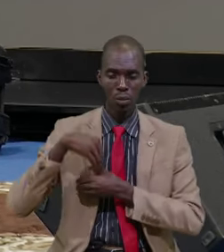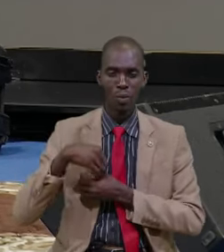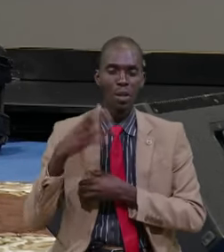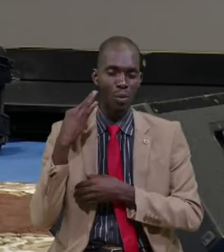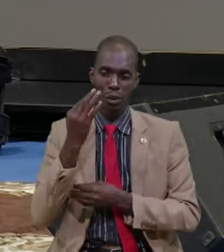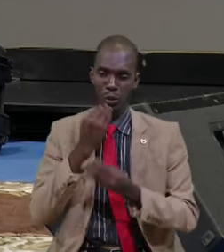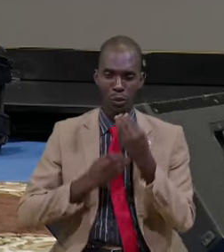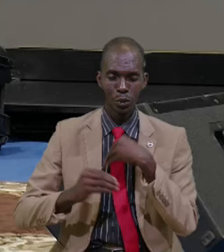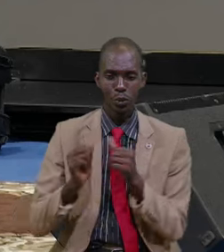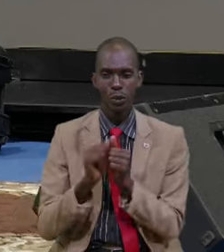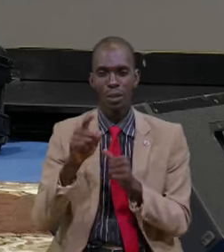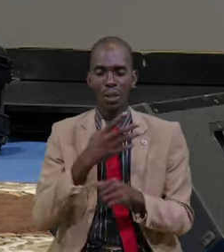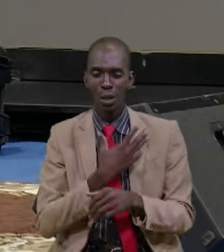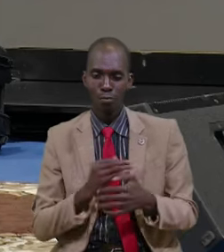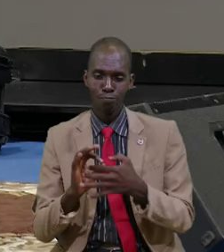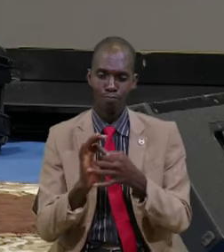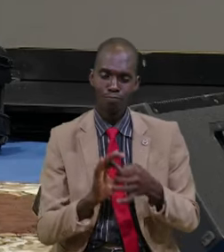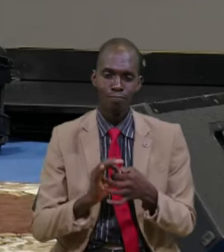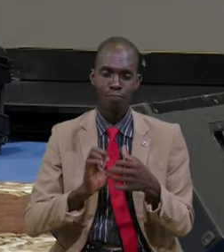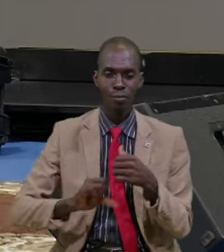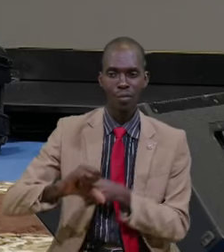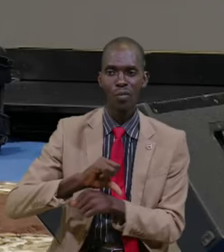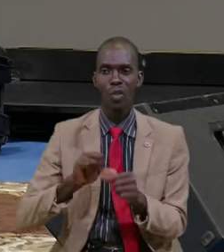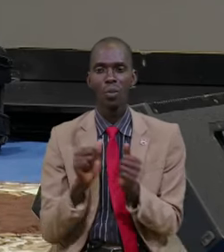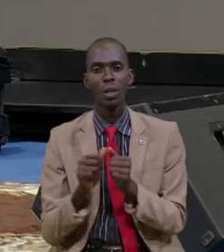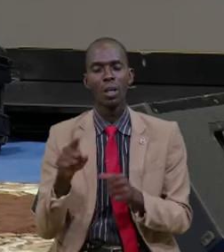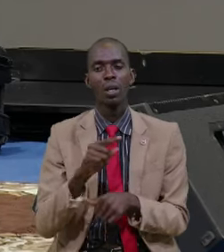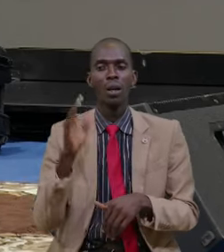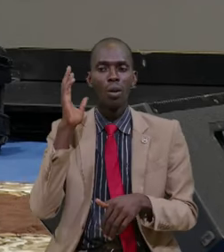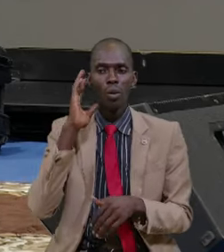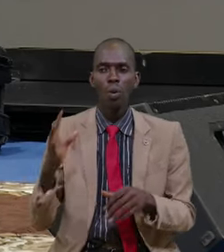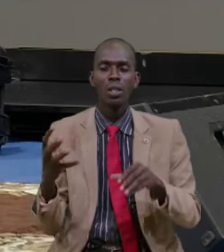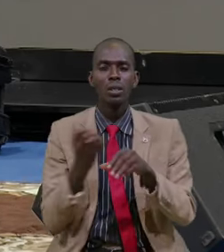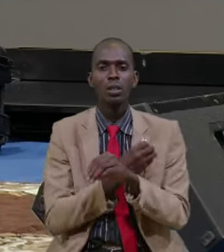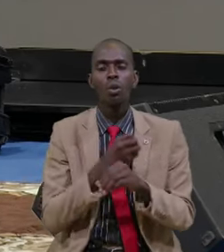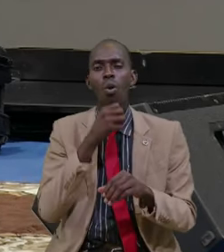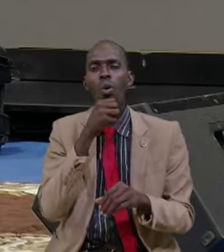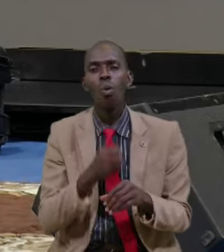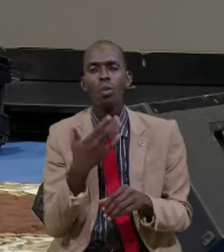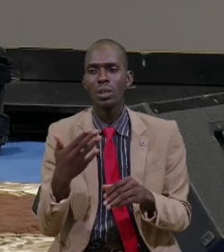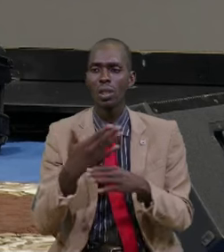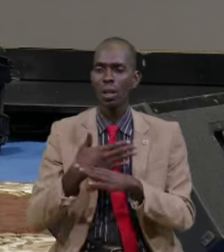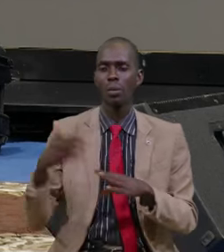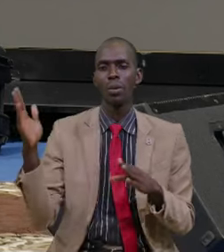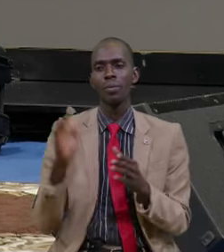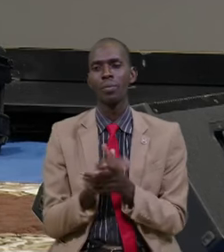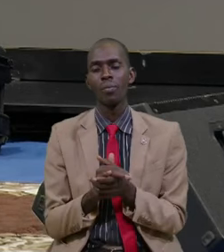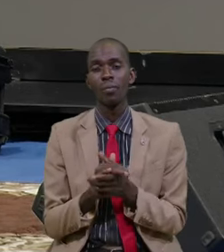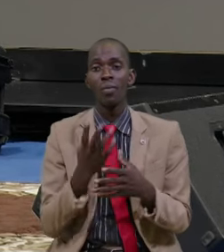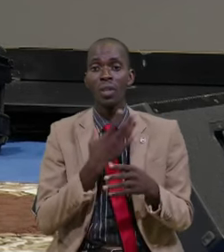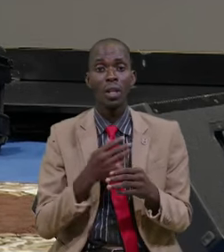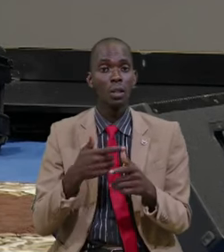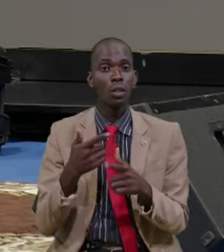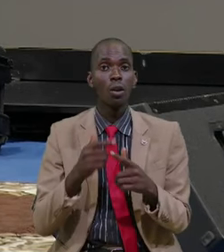and fellowship with him. I'll take the old things away. And then all things